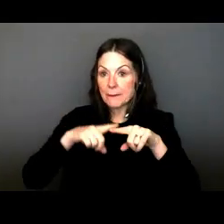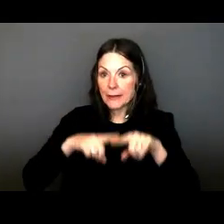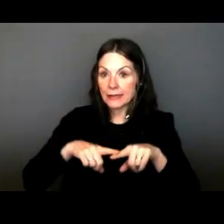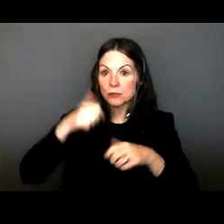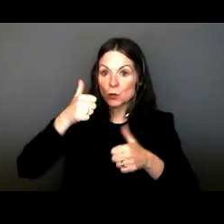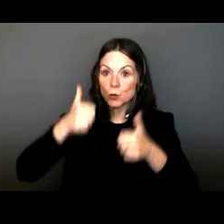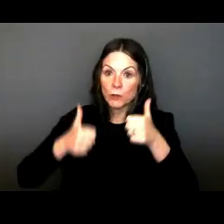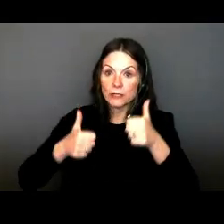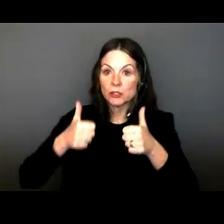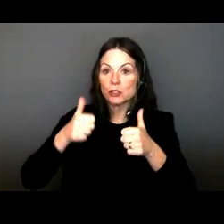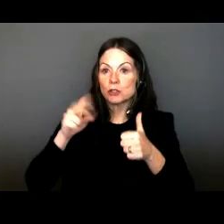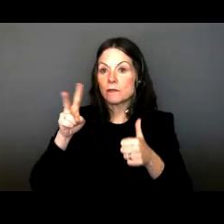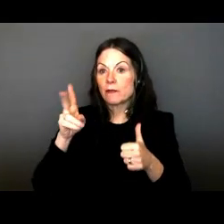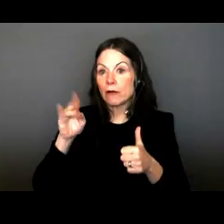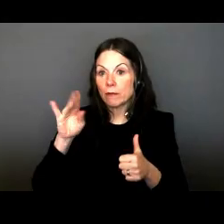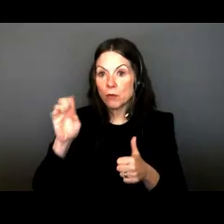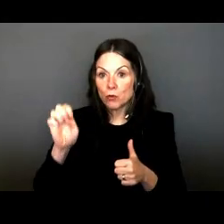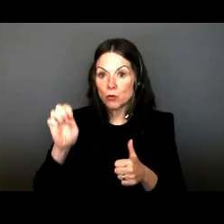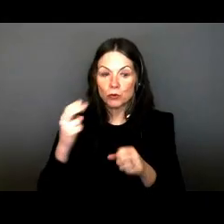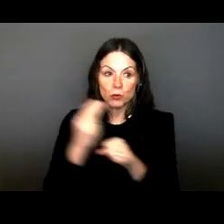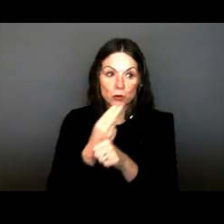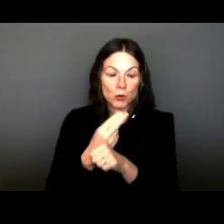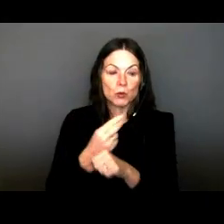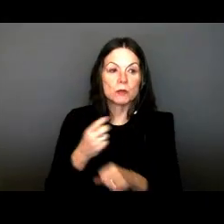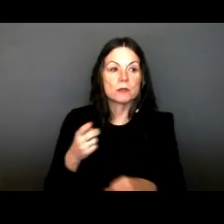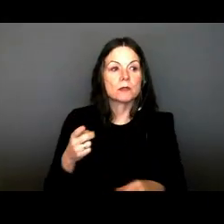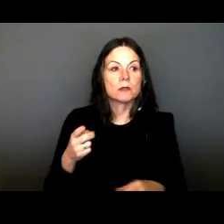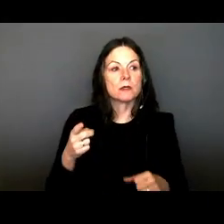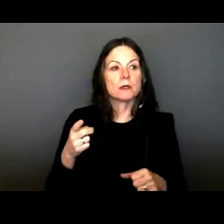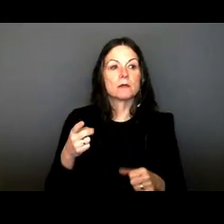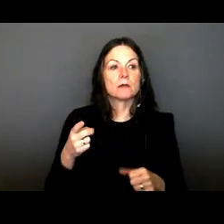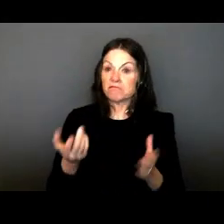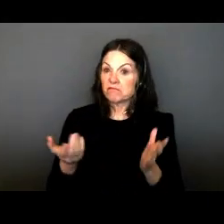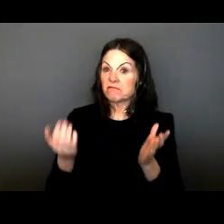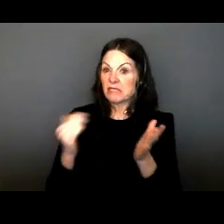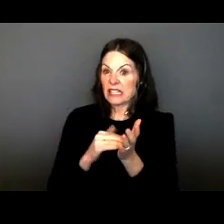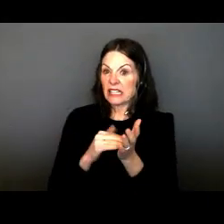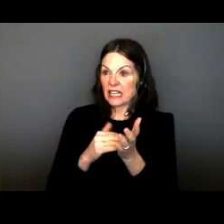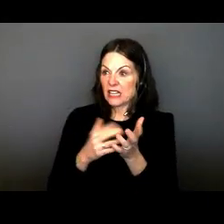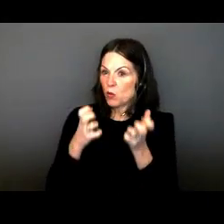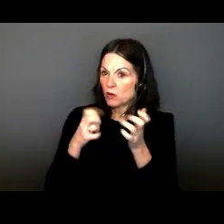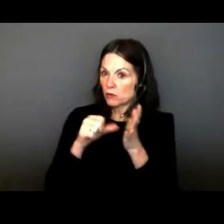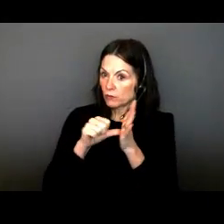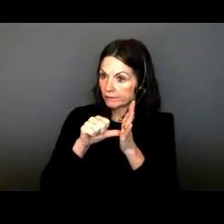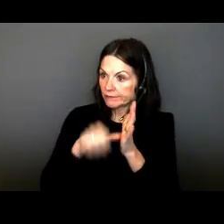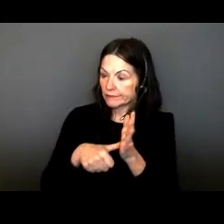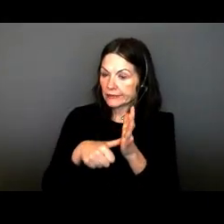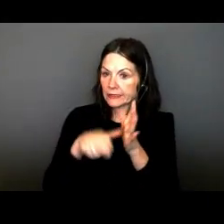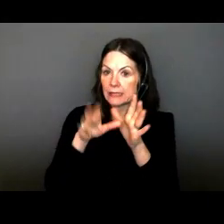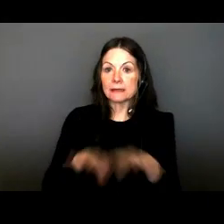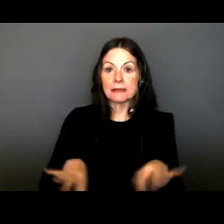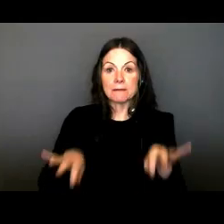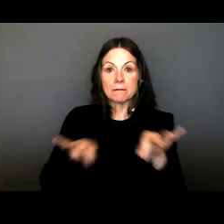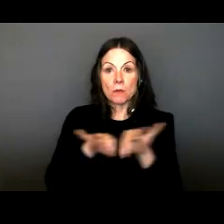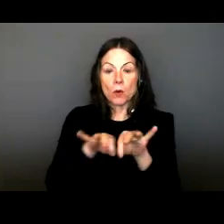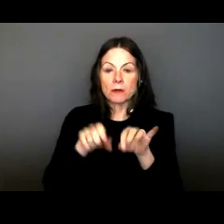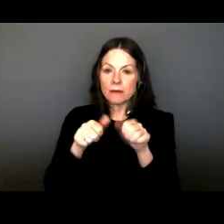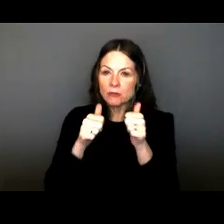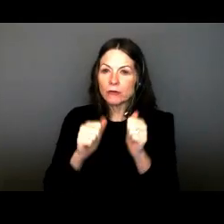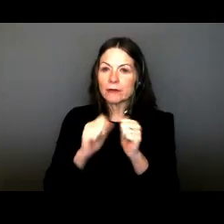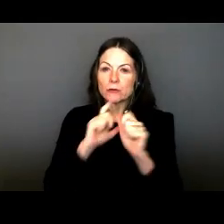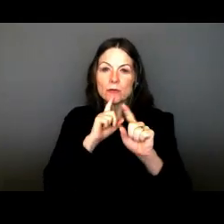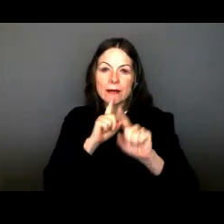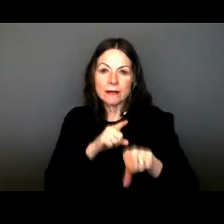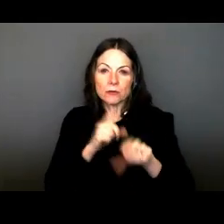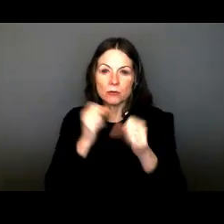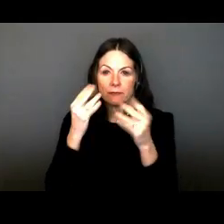use the Sergio's persona. That brings us again to the importance of responding to as many questions